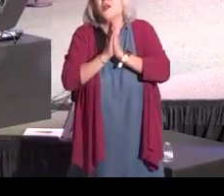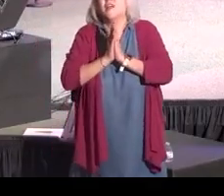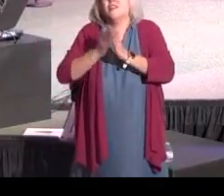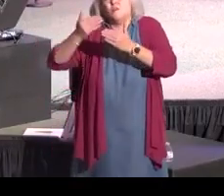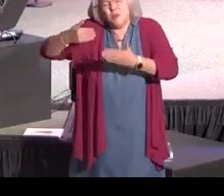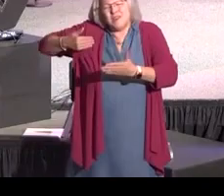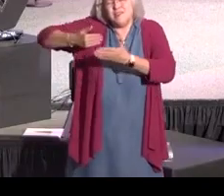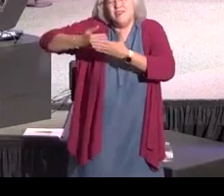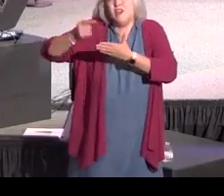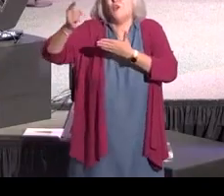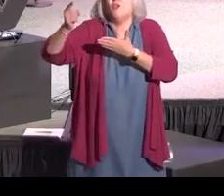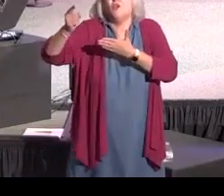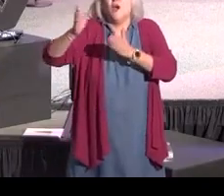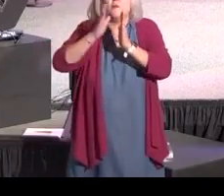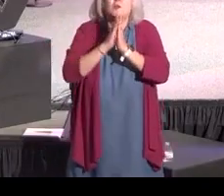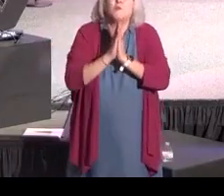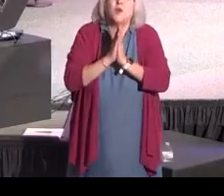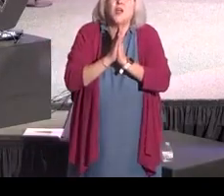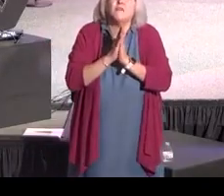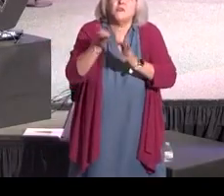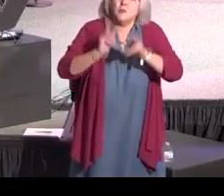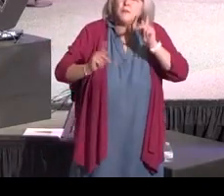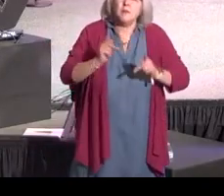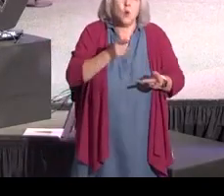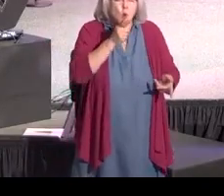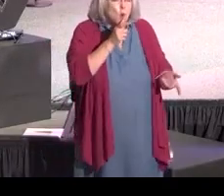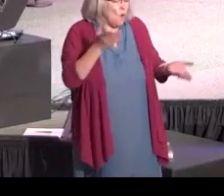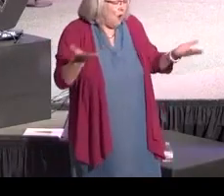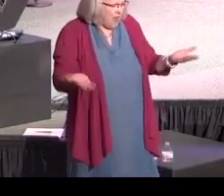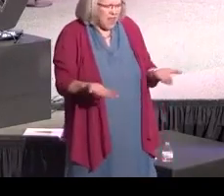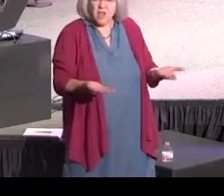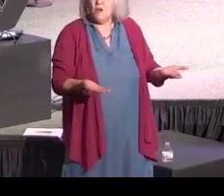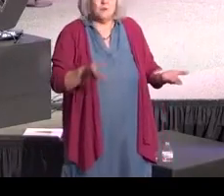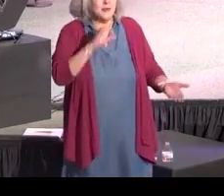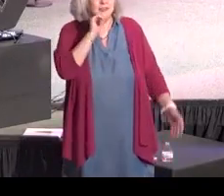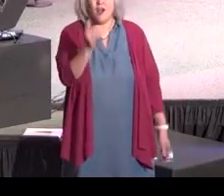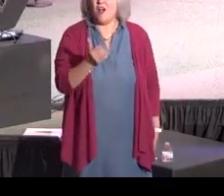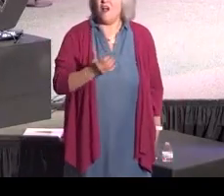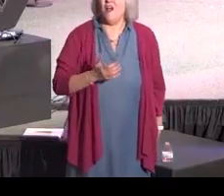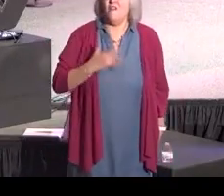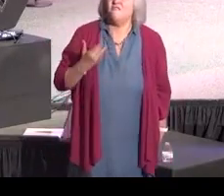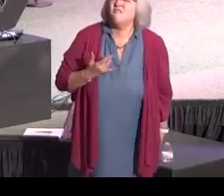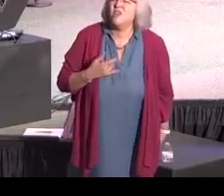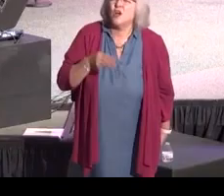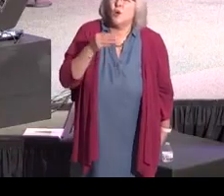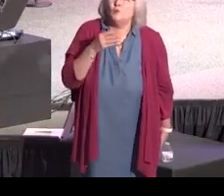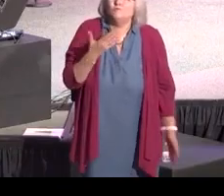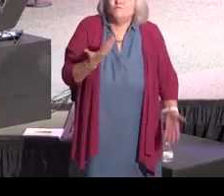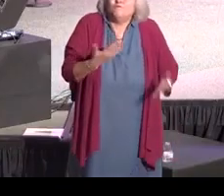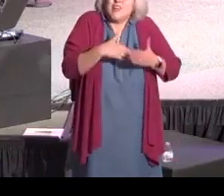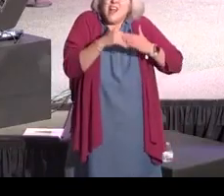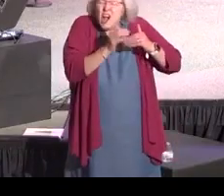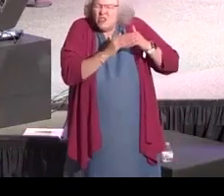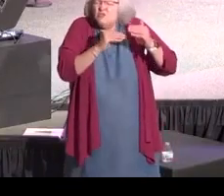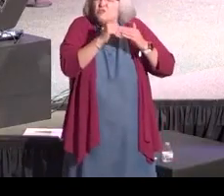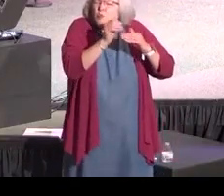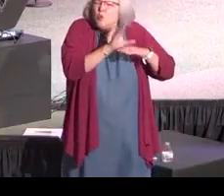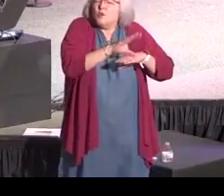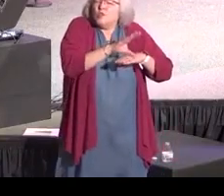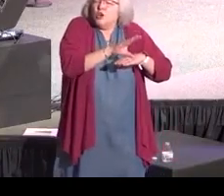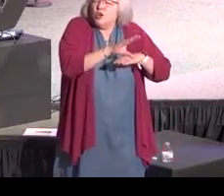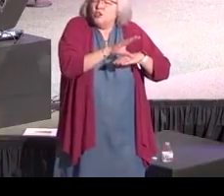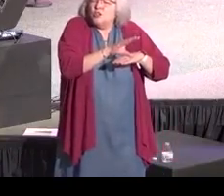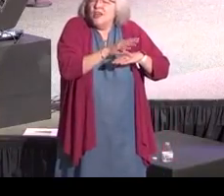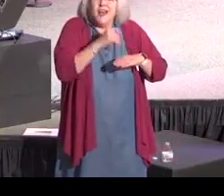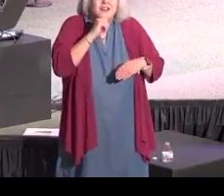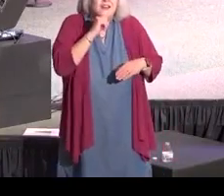and I wanna pray especially for people who are here today who might not feel at home in church or who are watching this online and